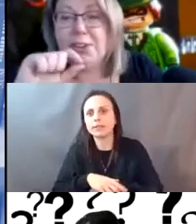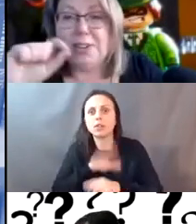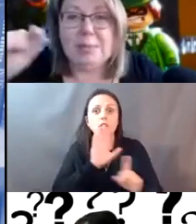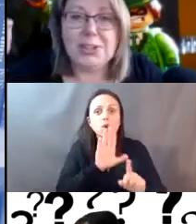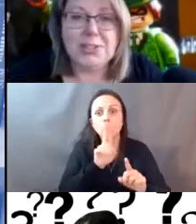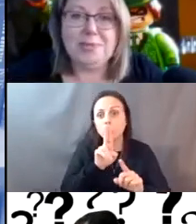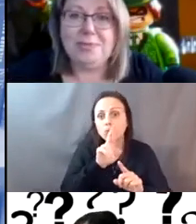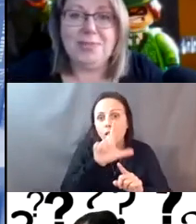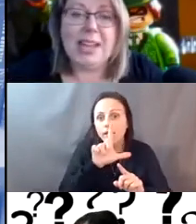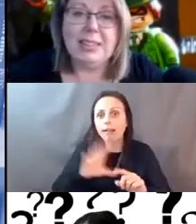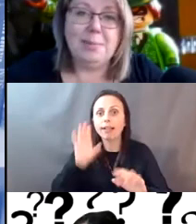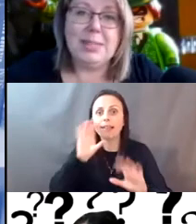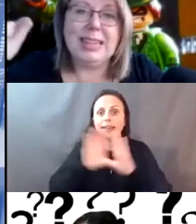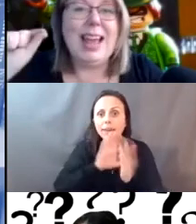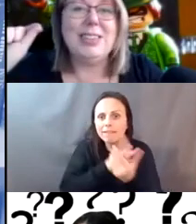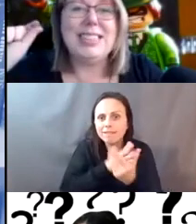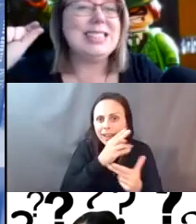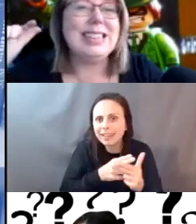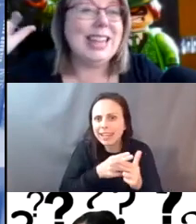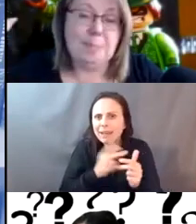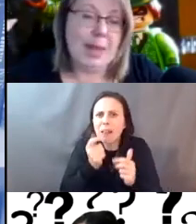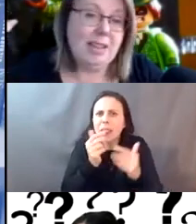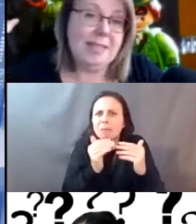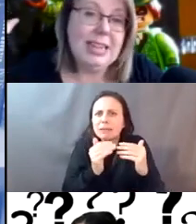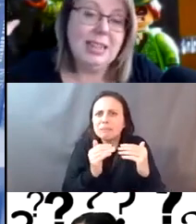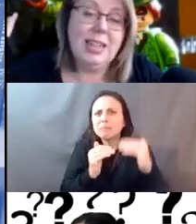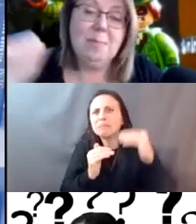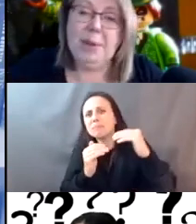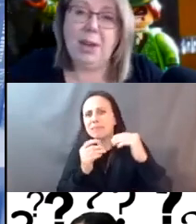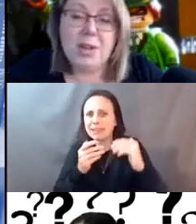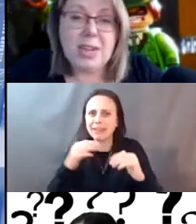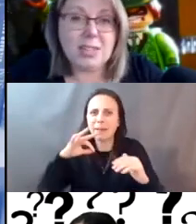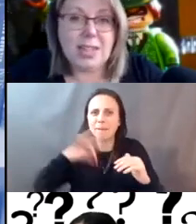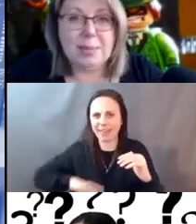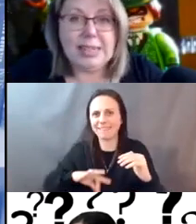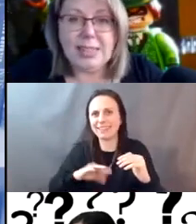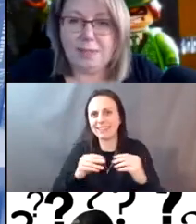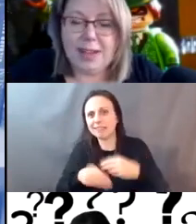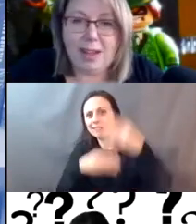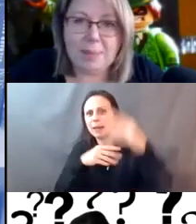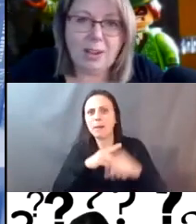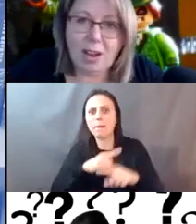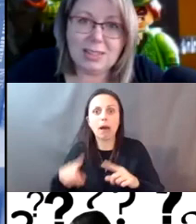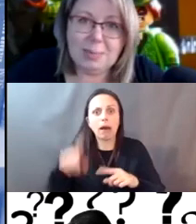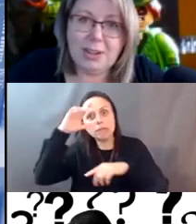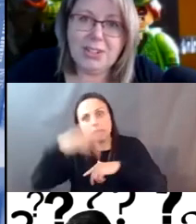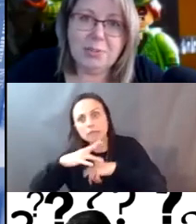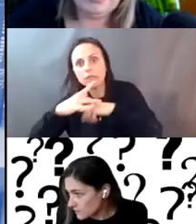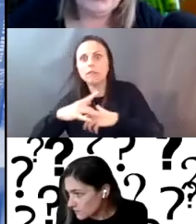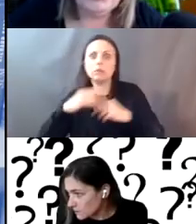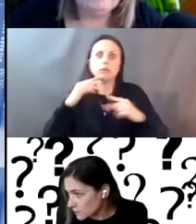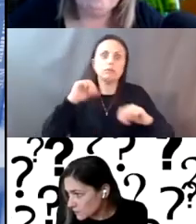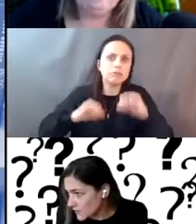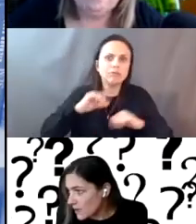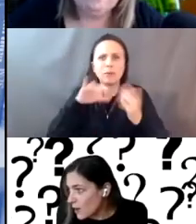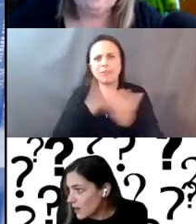URLs and your image file names that can have a slight benefit, but I wouldn't tie myself up in knots about it too